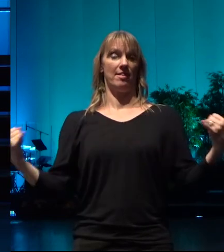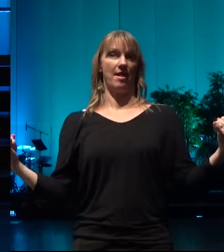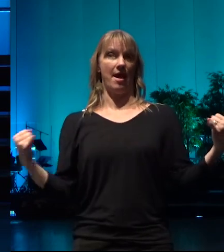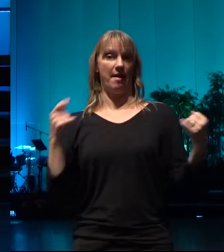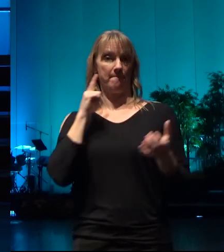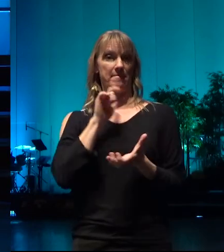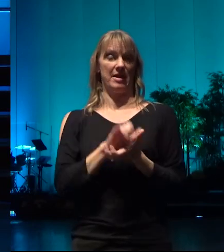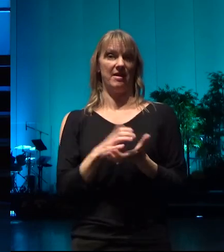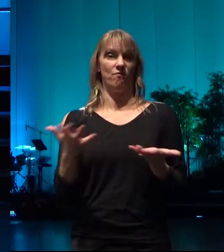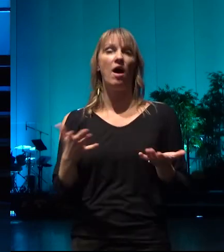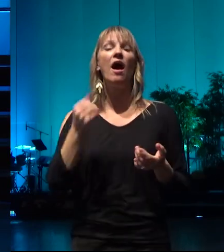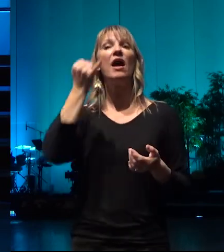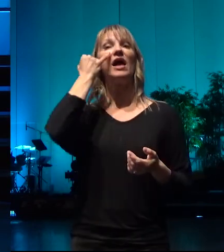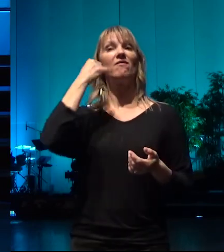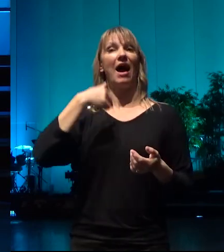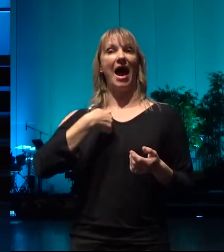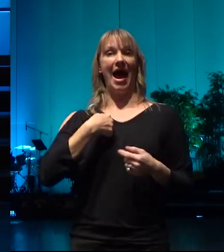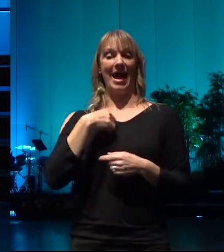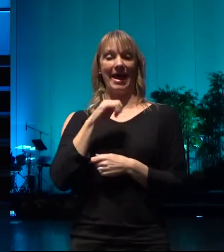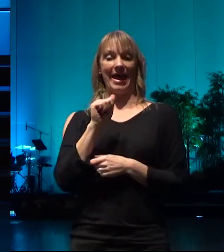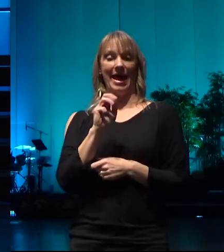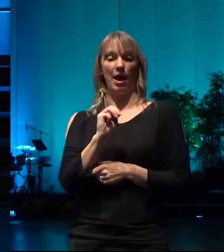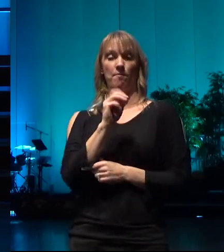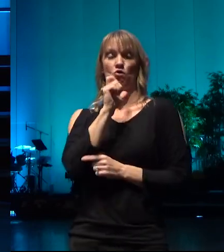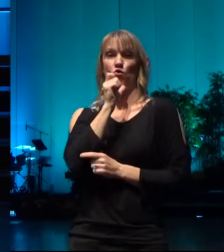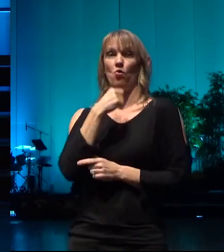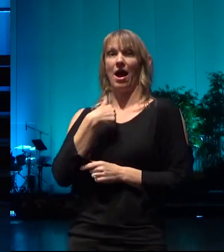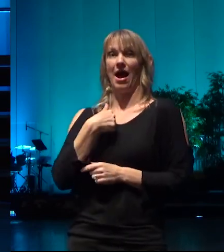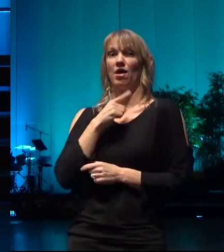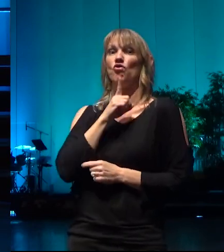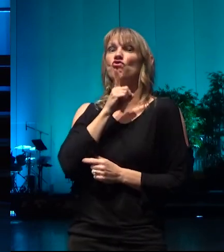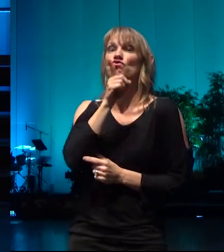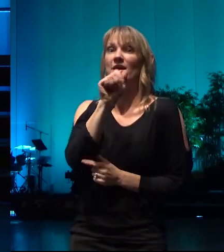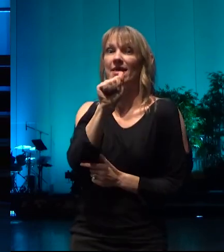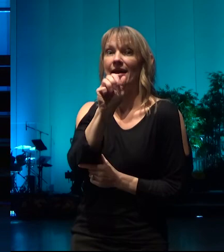belief was that if I am who I